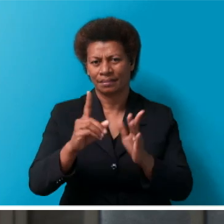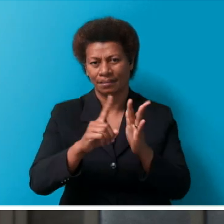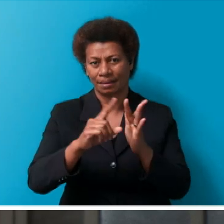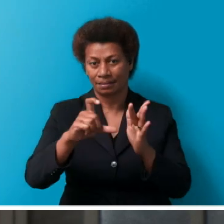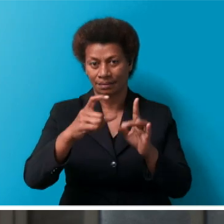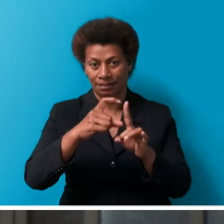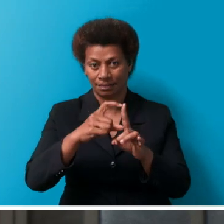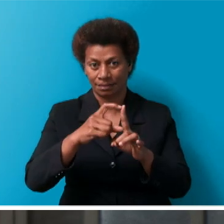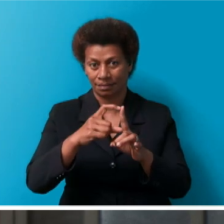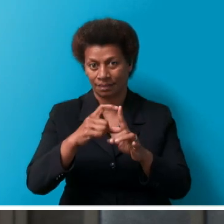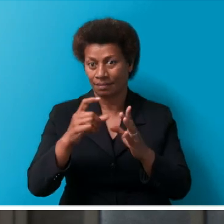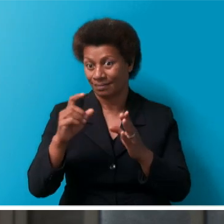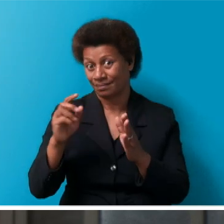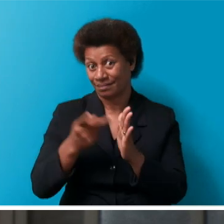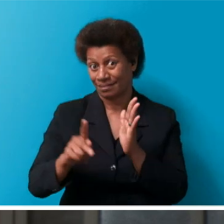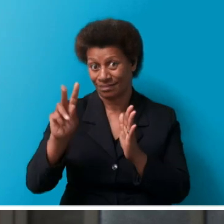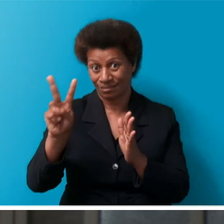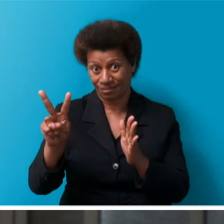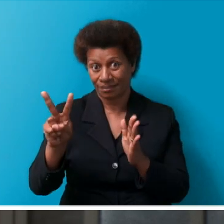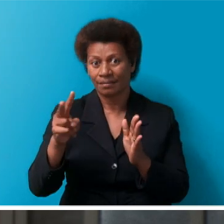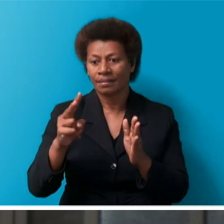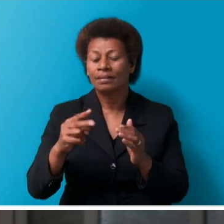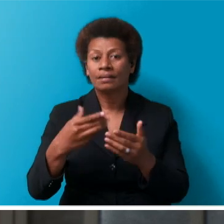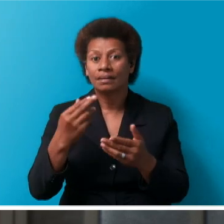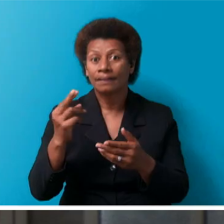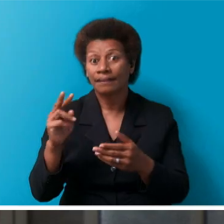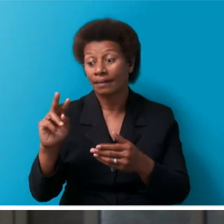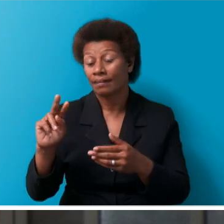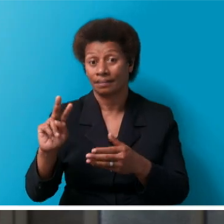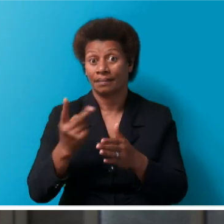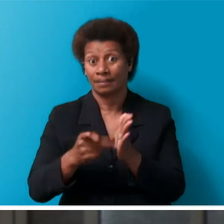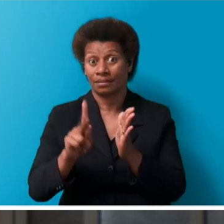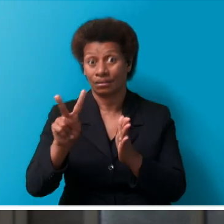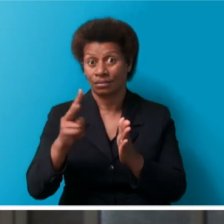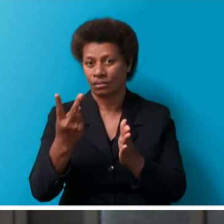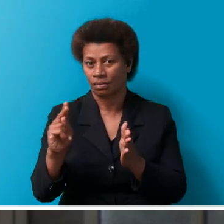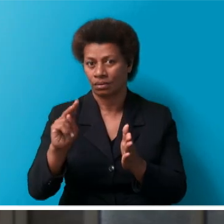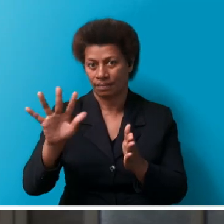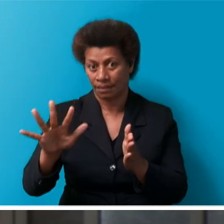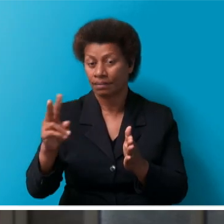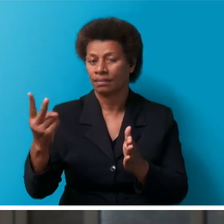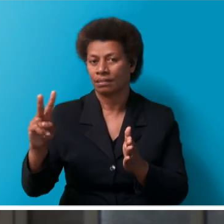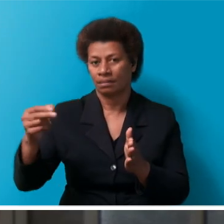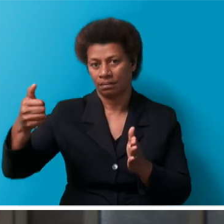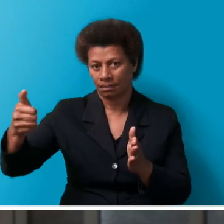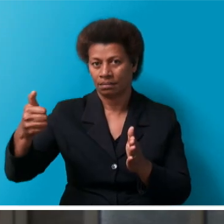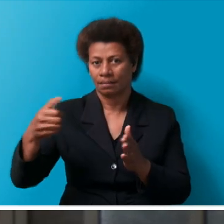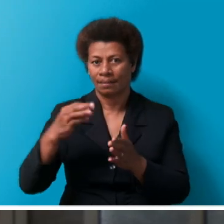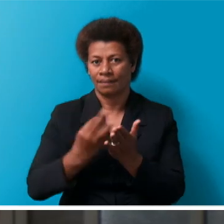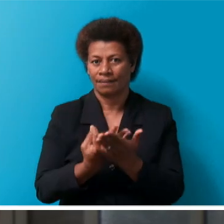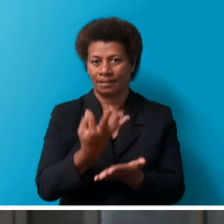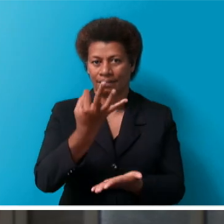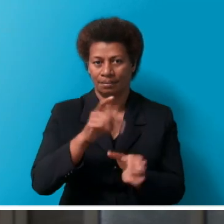in the process of finalizing the design and hope to roll out Phase 2 in the 2025-2026 financial year. The